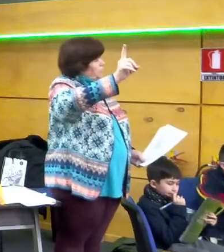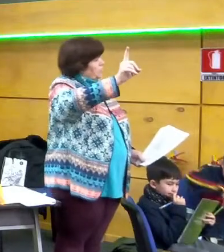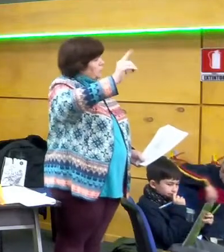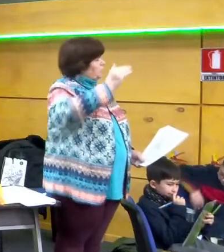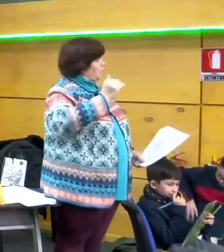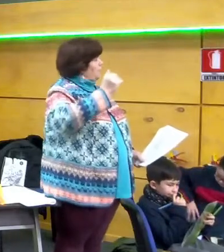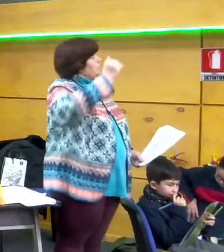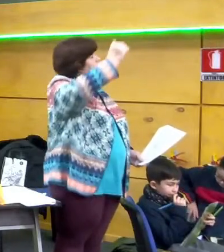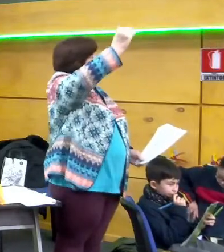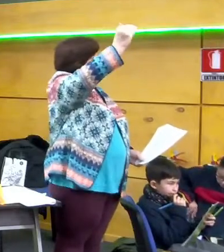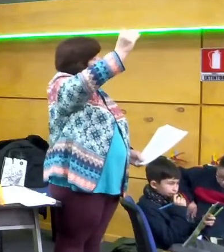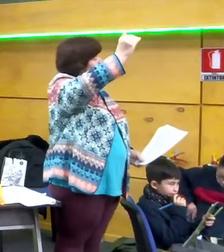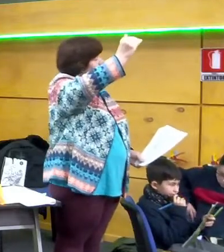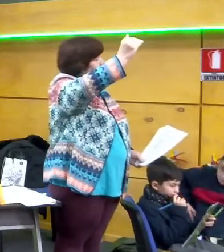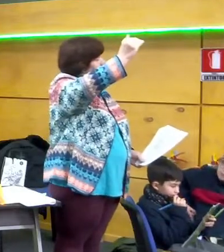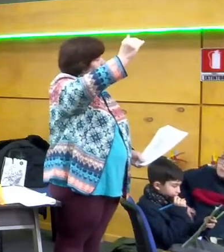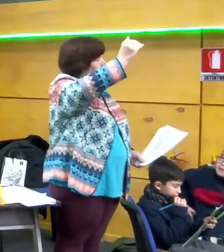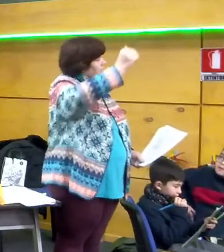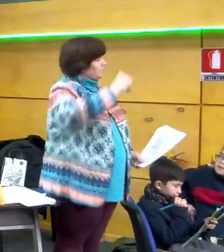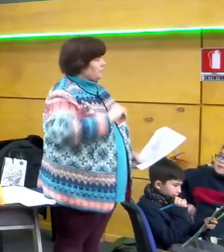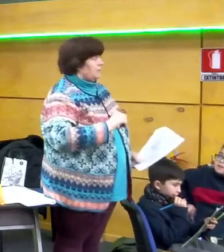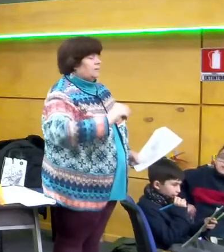looked for when to look up,